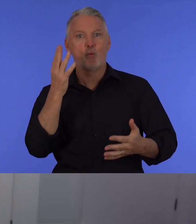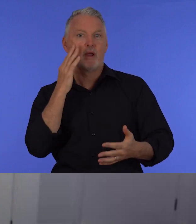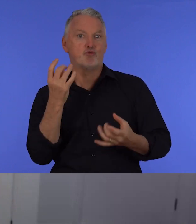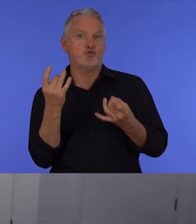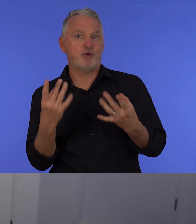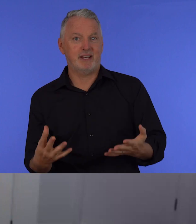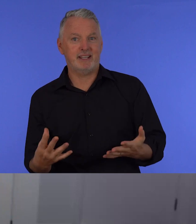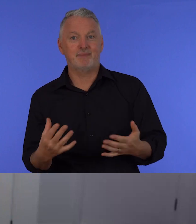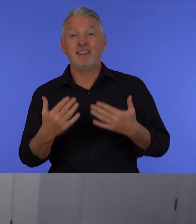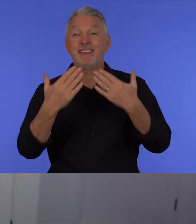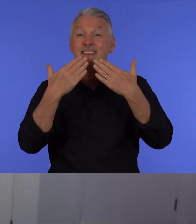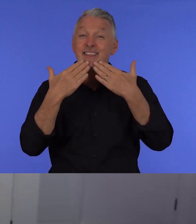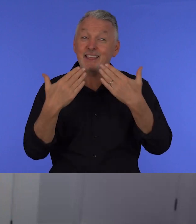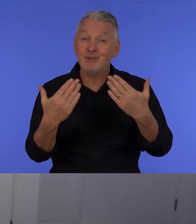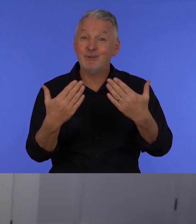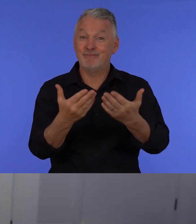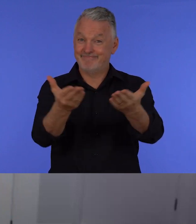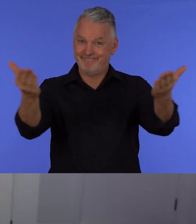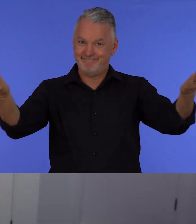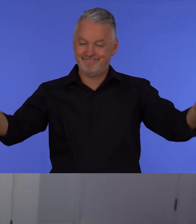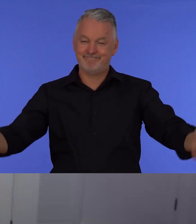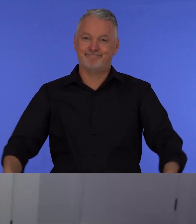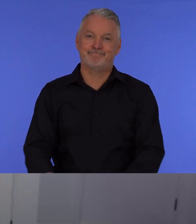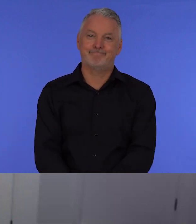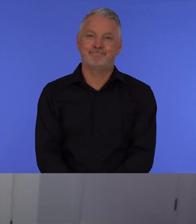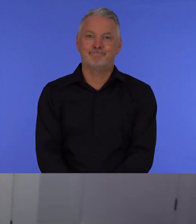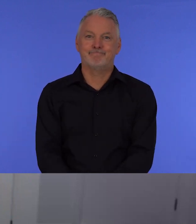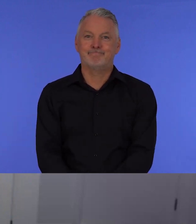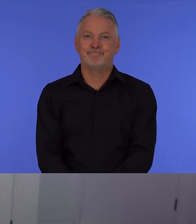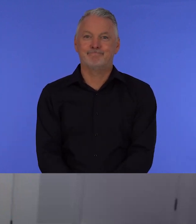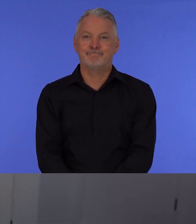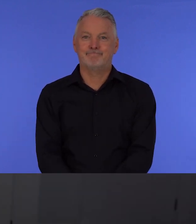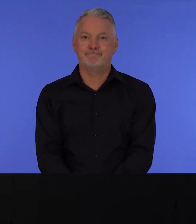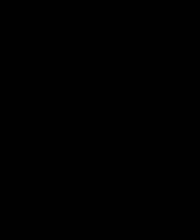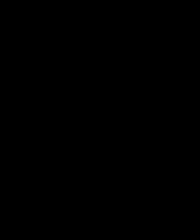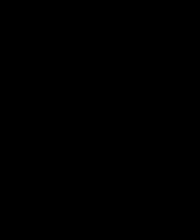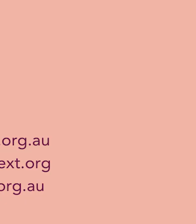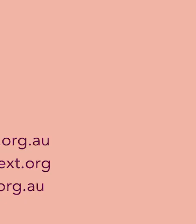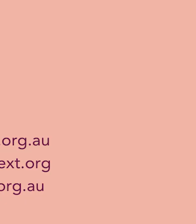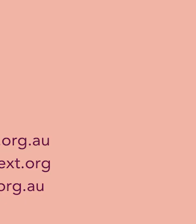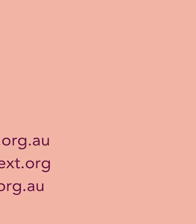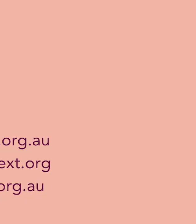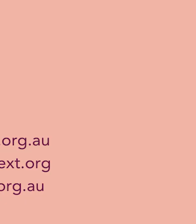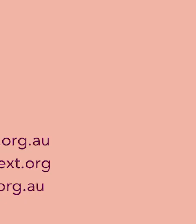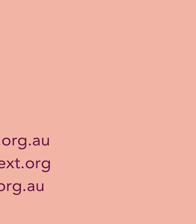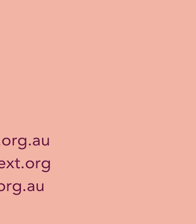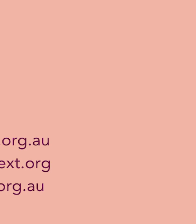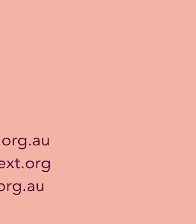released soon, and we will let you all know when it's available. Thank you to our panelists.